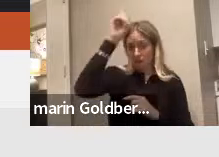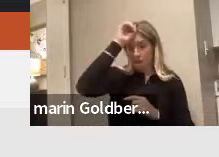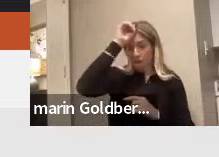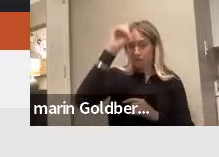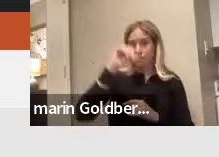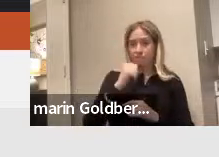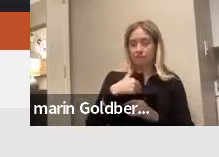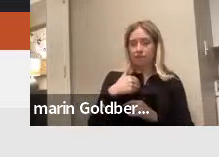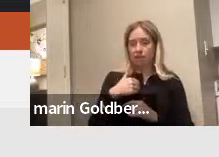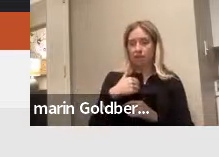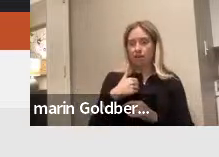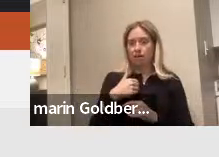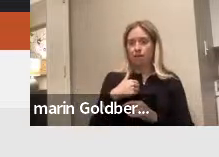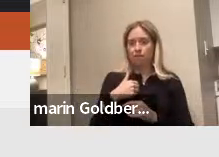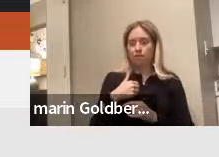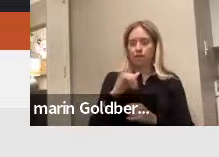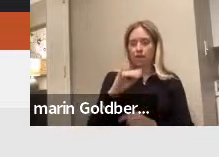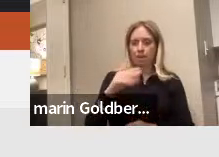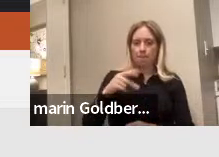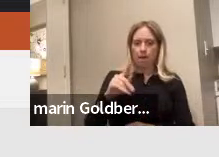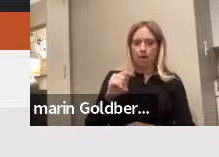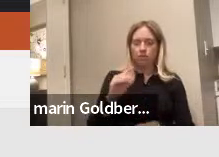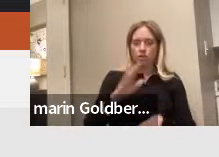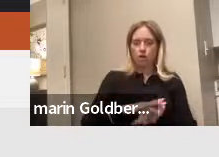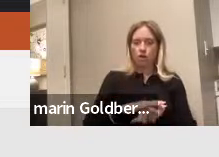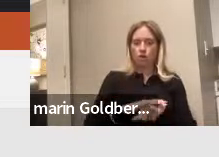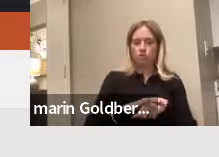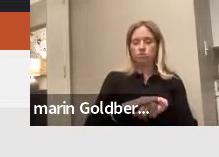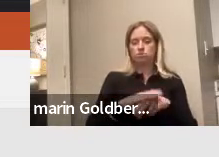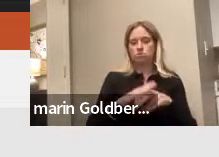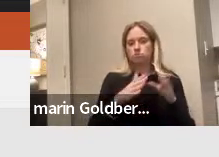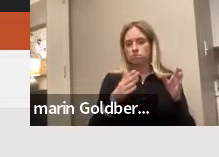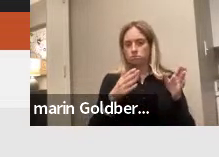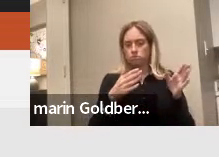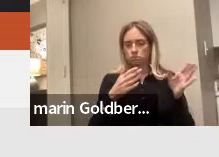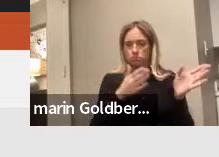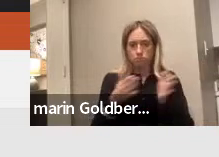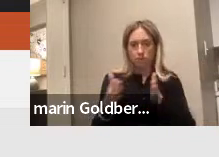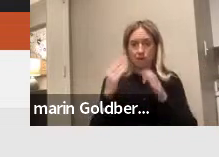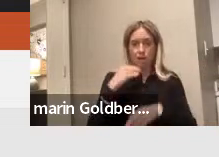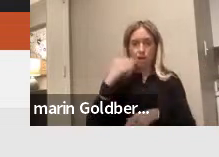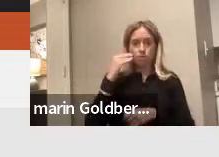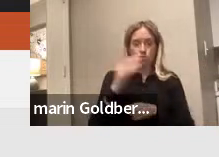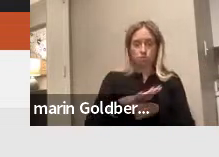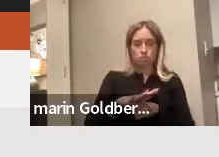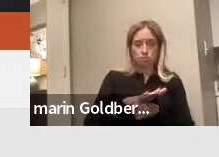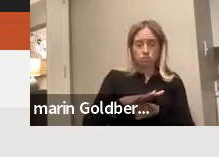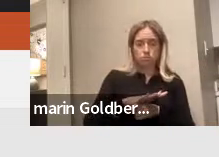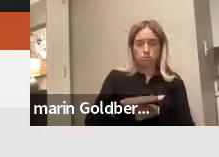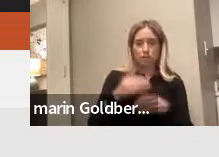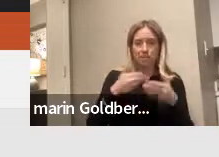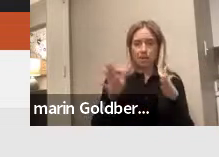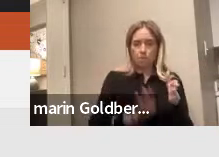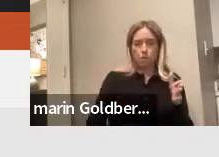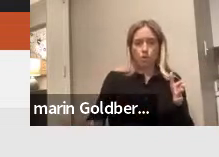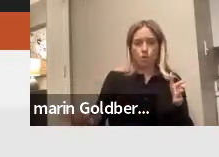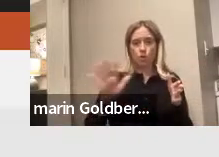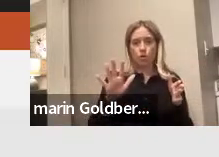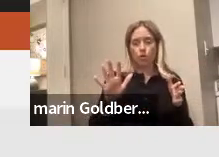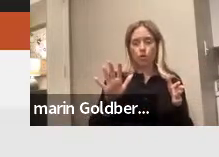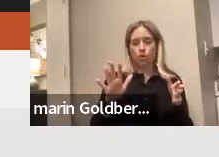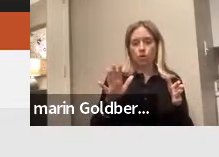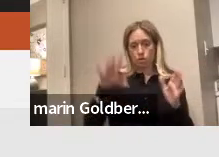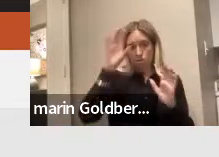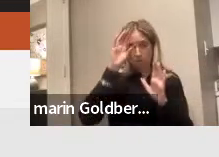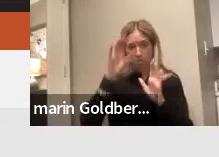a substantial impact on the scale, the pattern of houses that are located in the neighborhood. The following